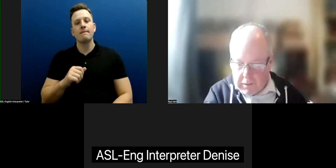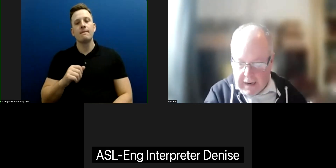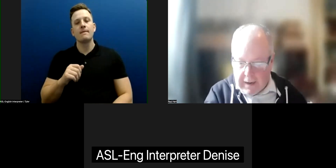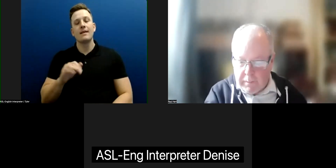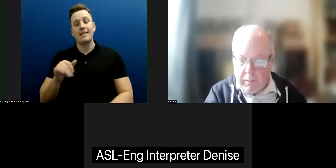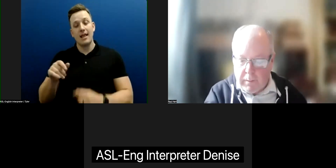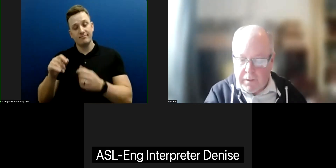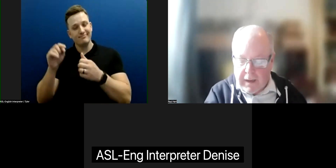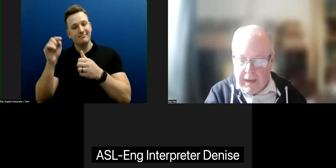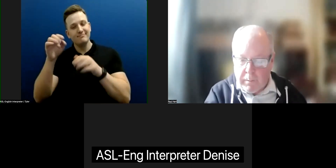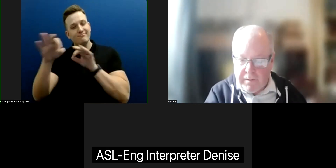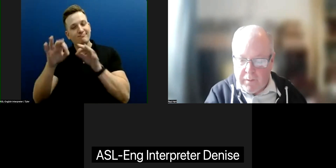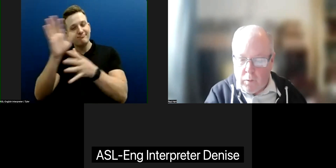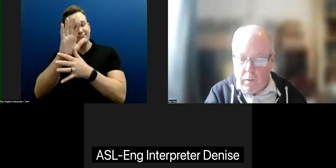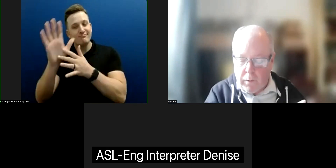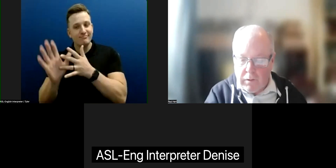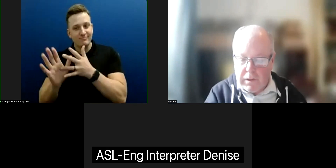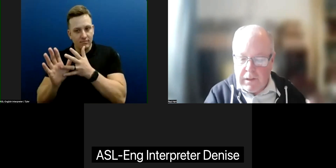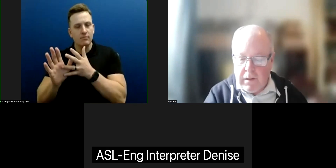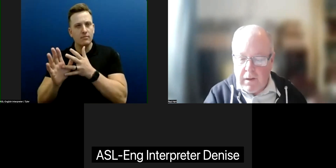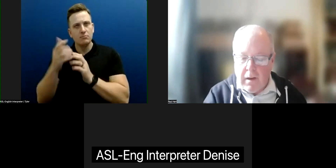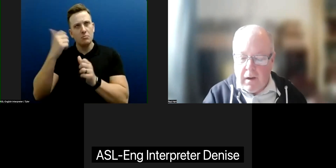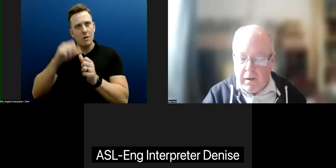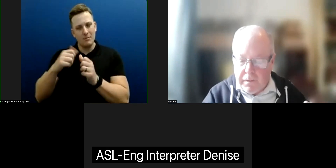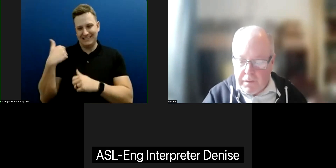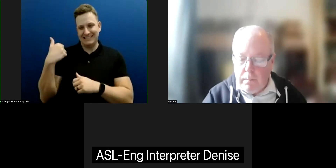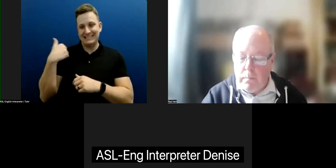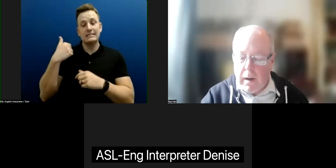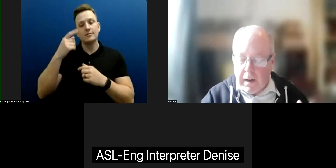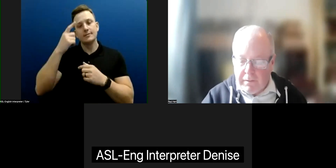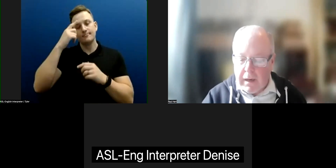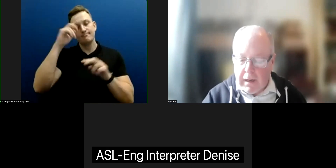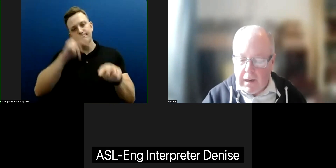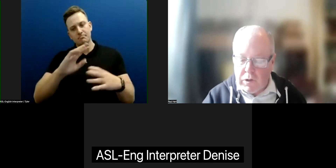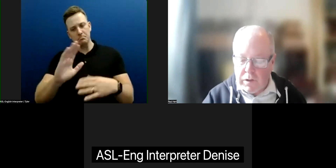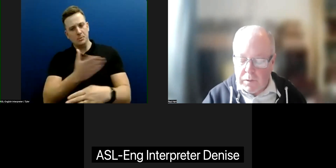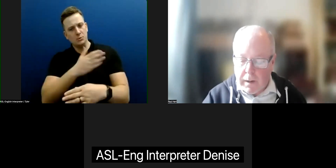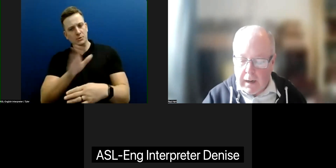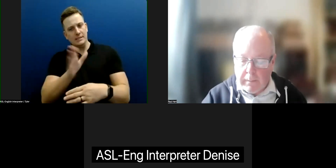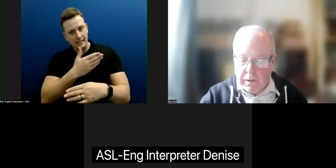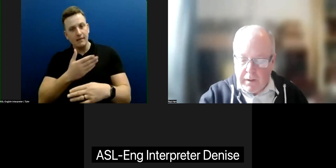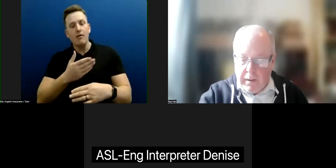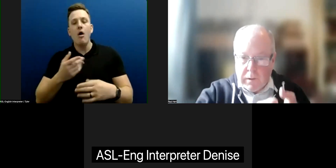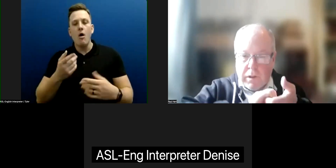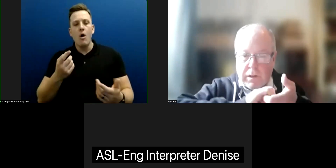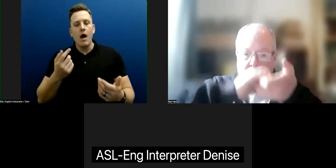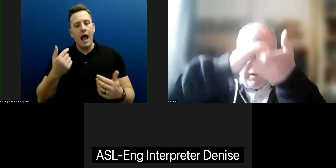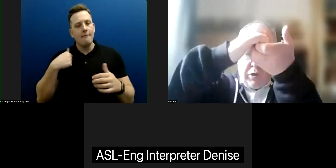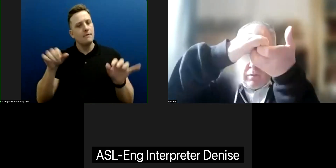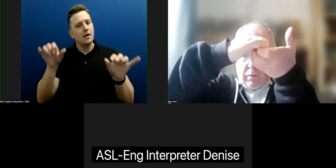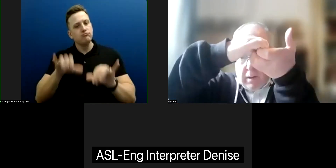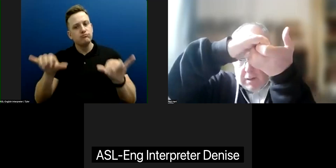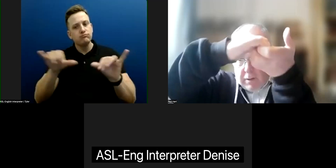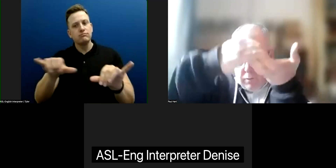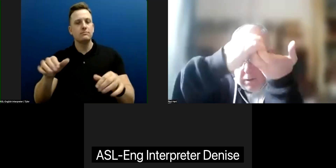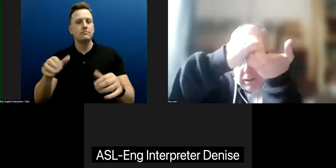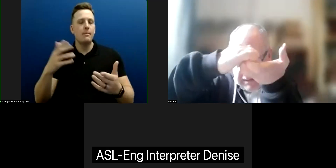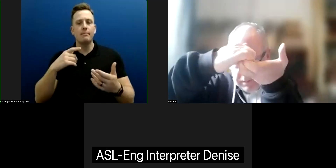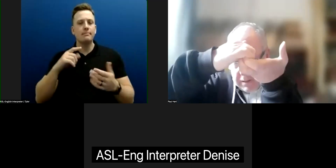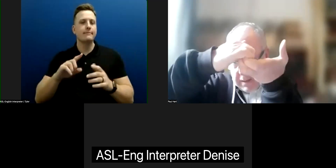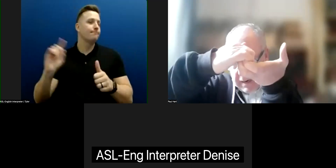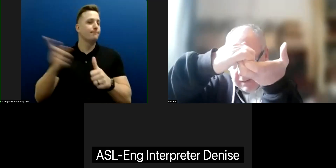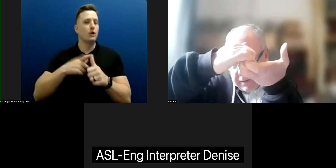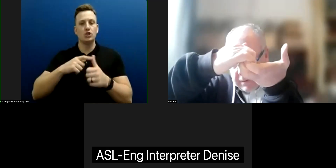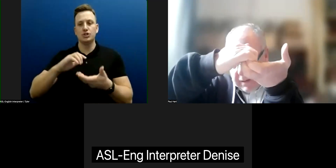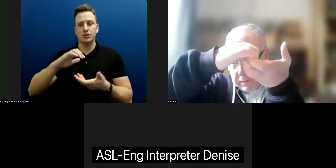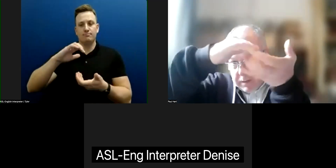musical terms we were thinking before, we could see a theme and a variation. So perhaps a theme is just the original, clasping